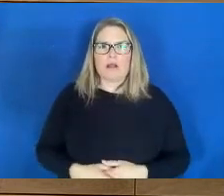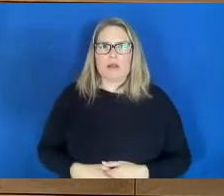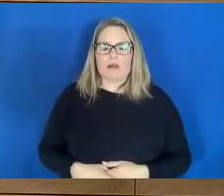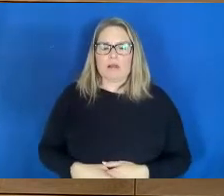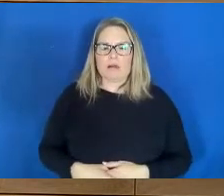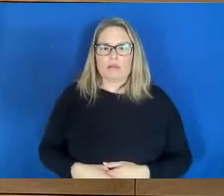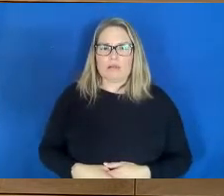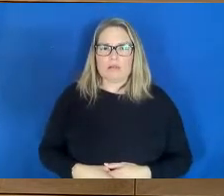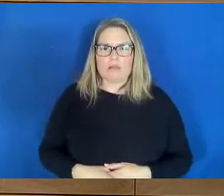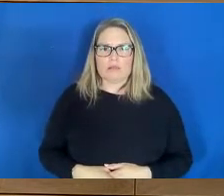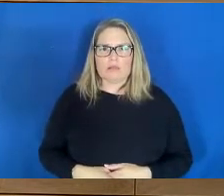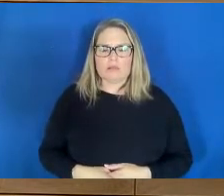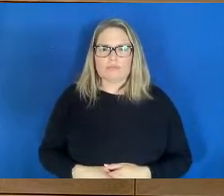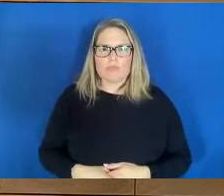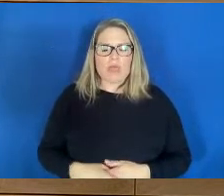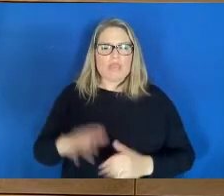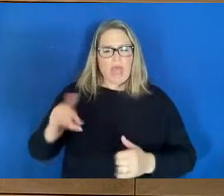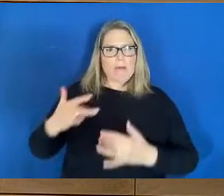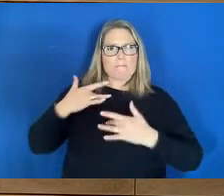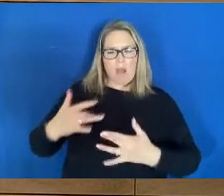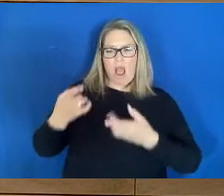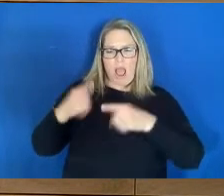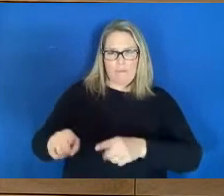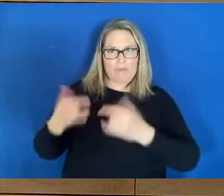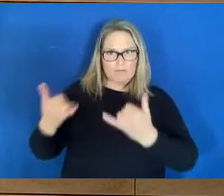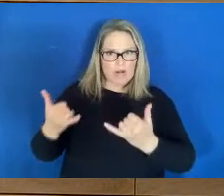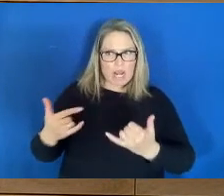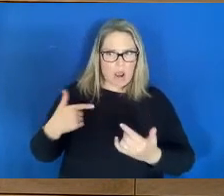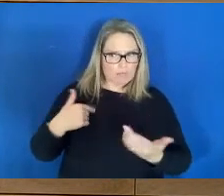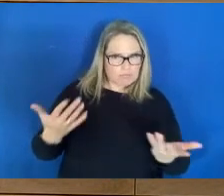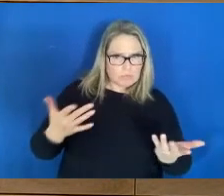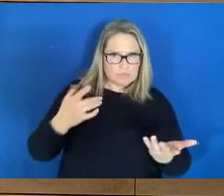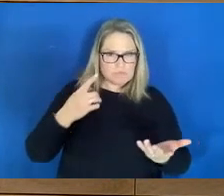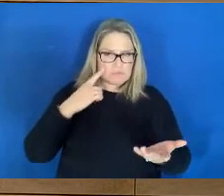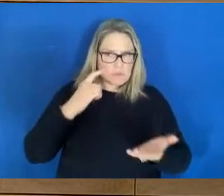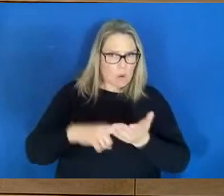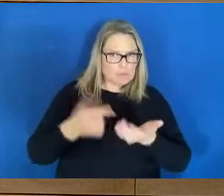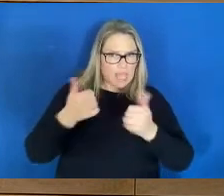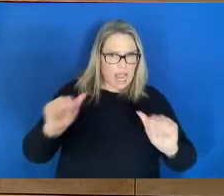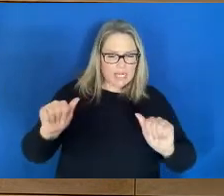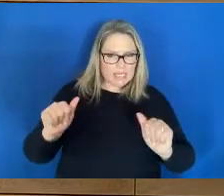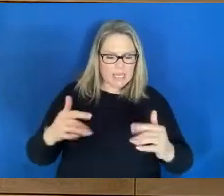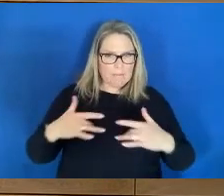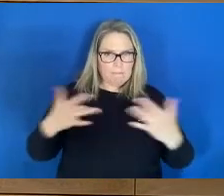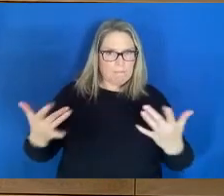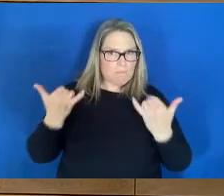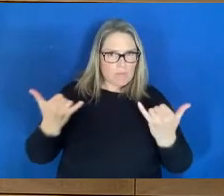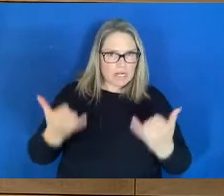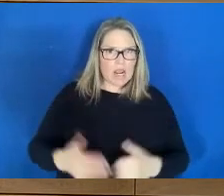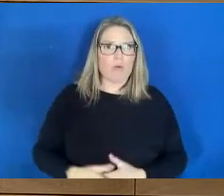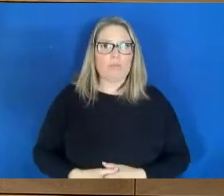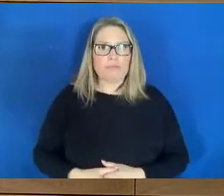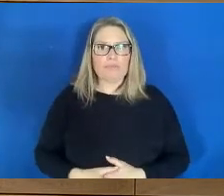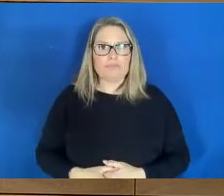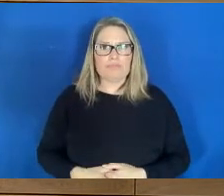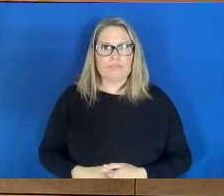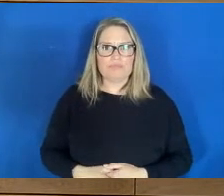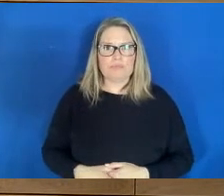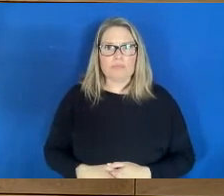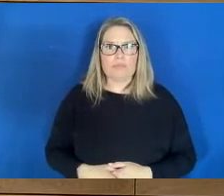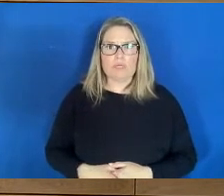on those trends, is there a range in mind for how severe it might look? I believe that we can't